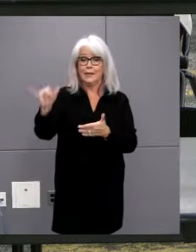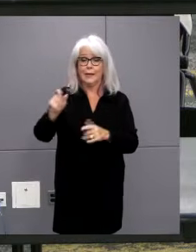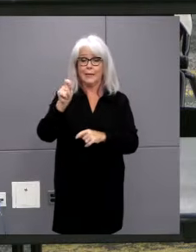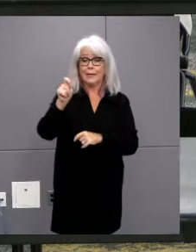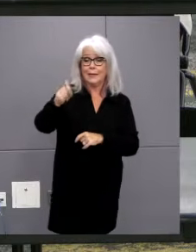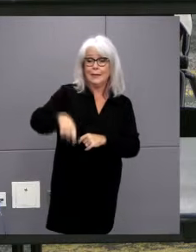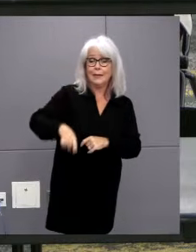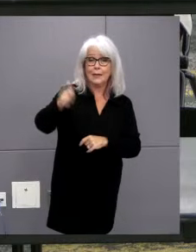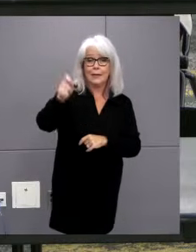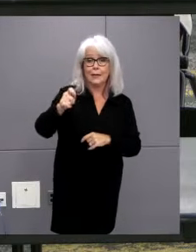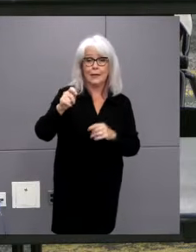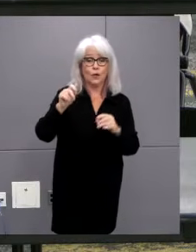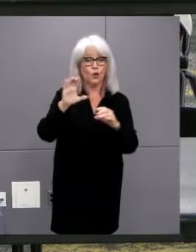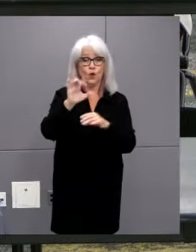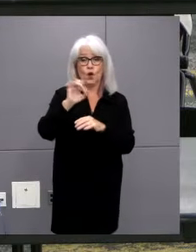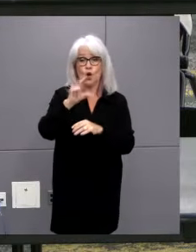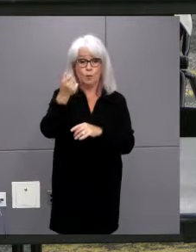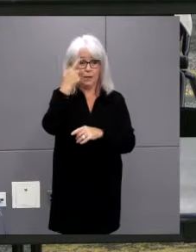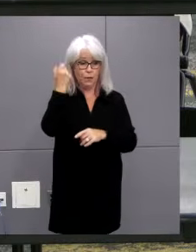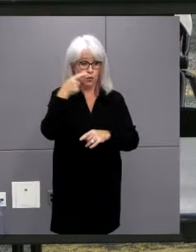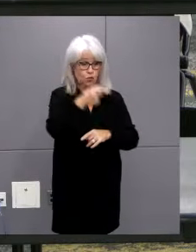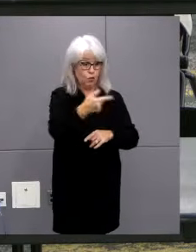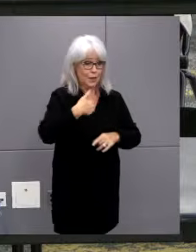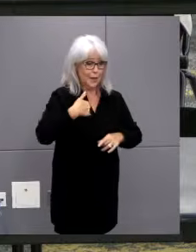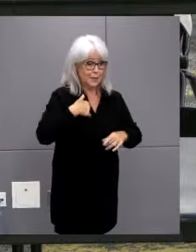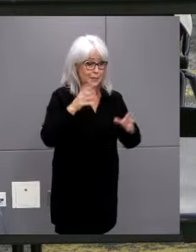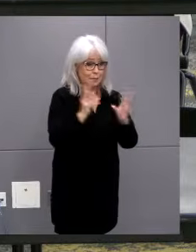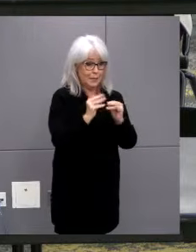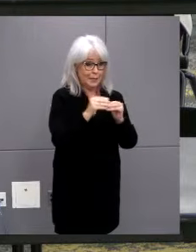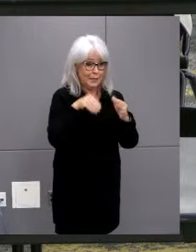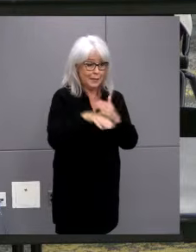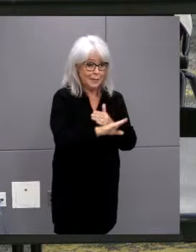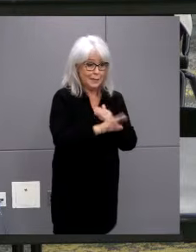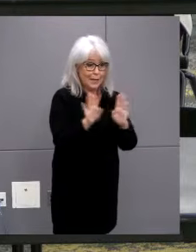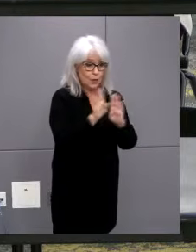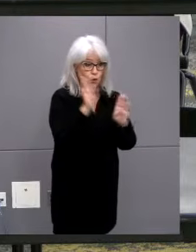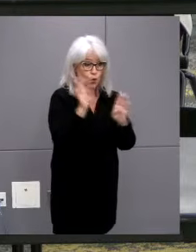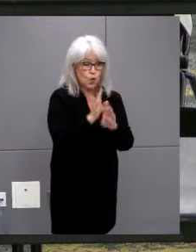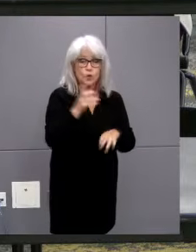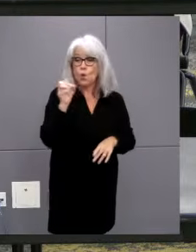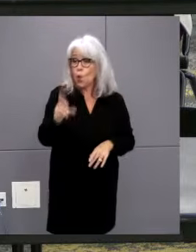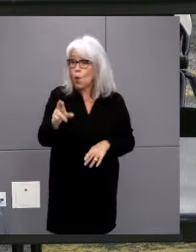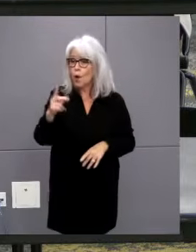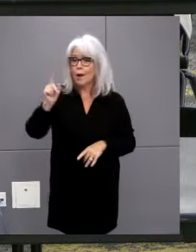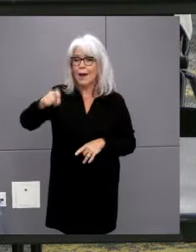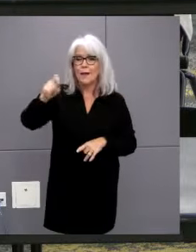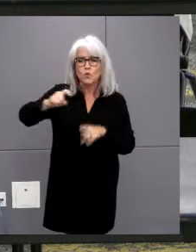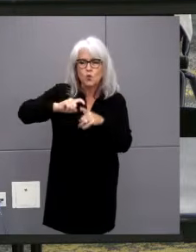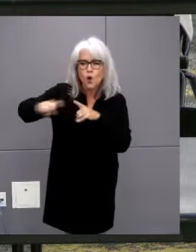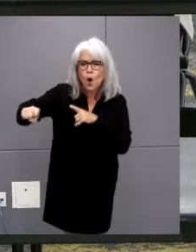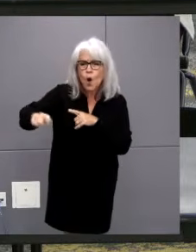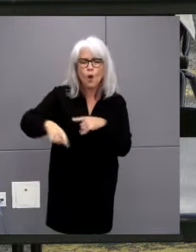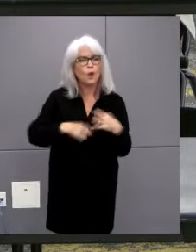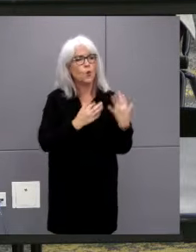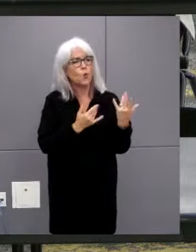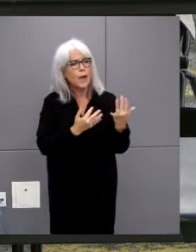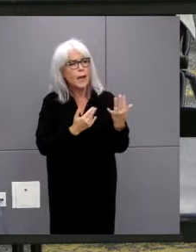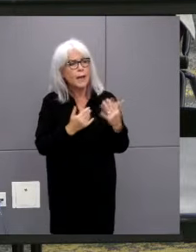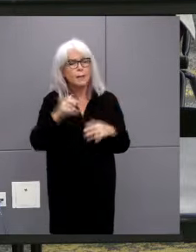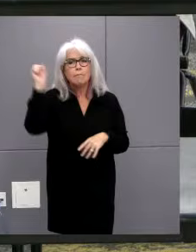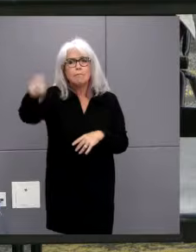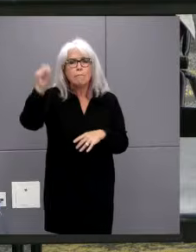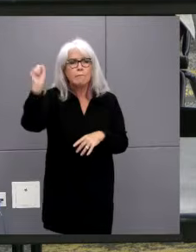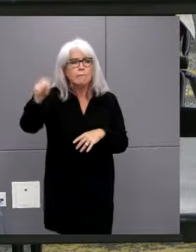card because she has a meeting inside the doors and walk through, or has to call or wait for somebody to notice that